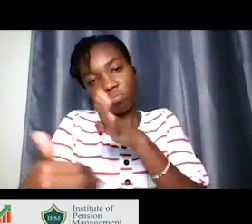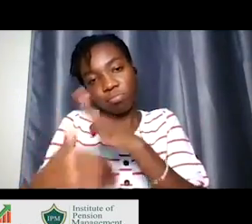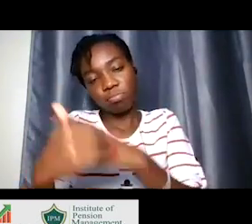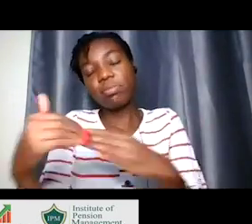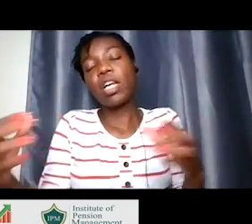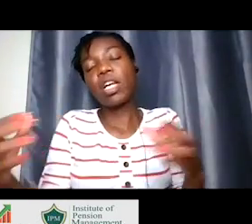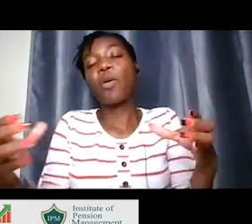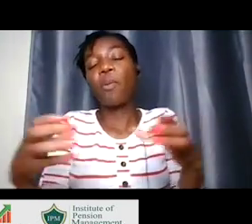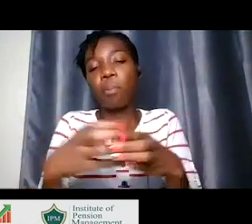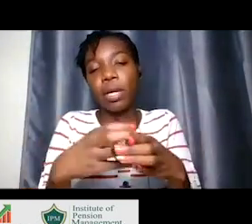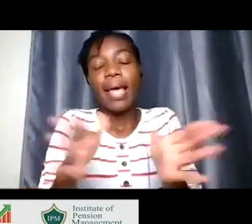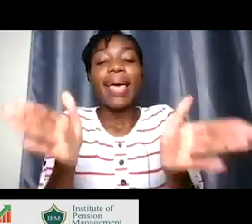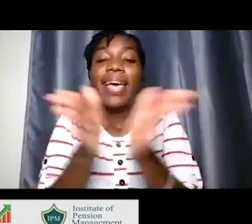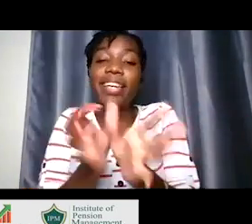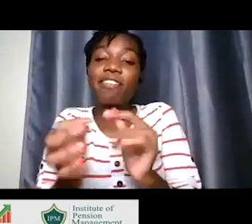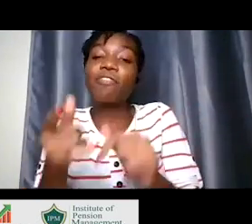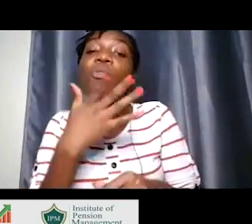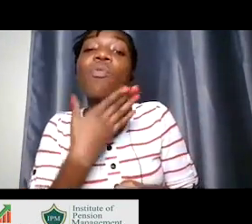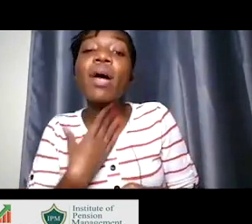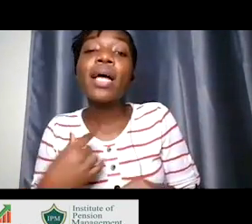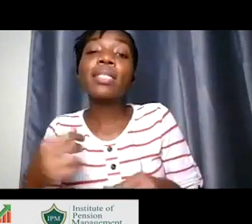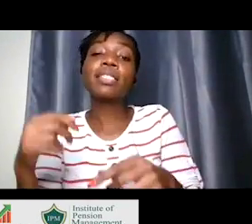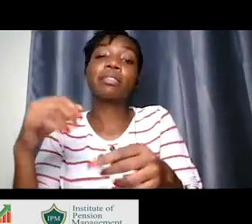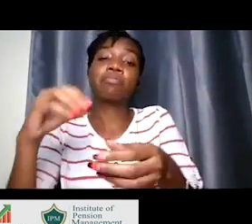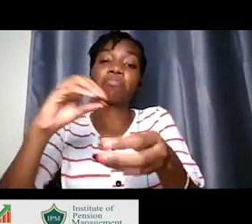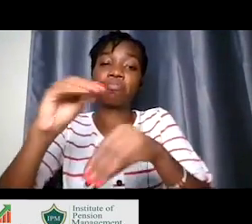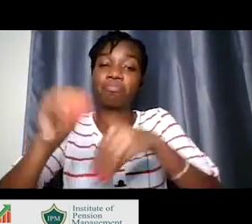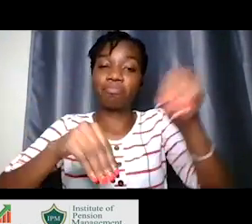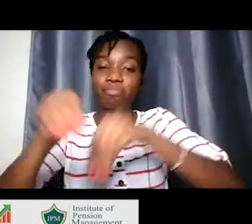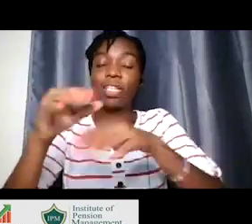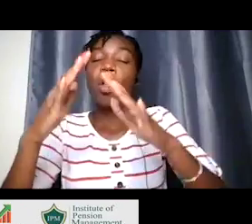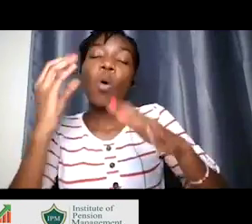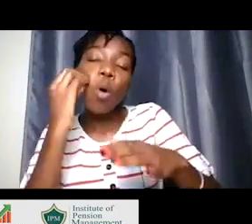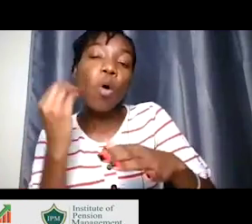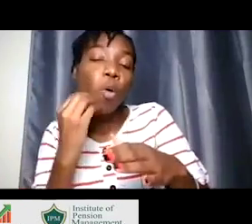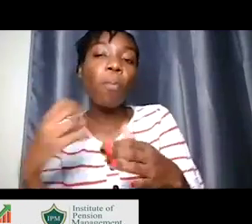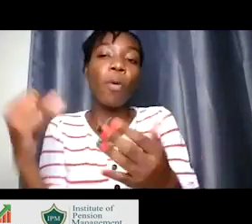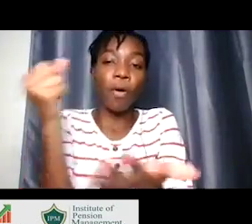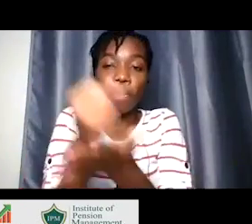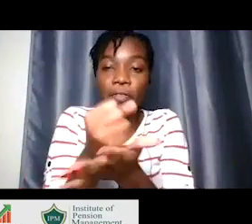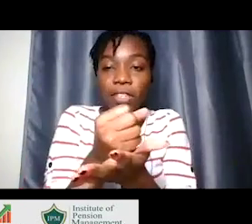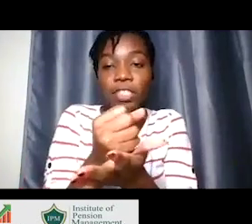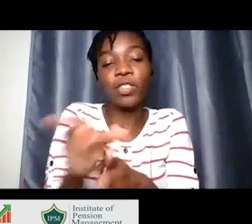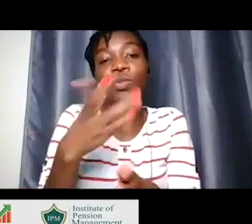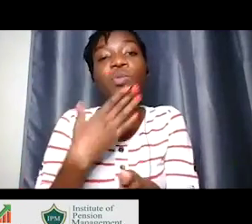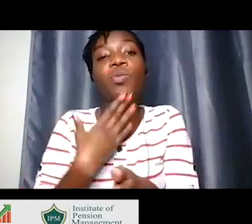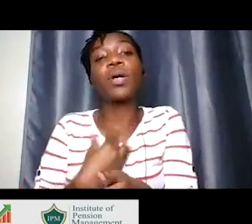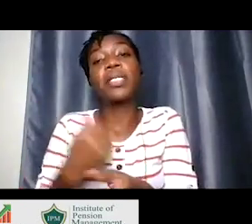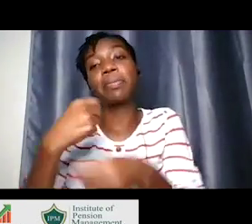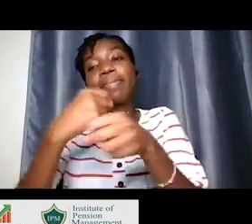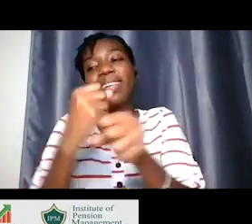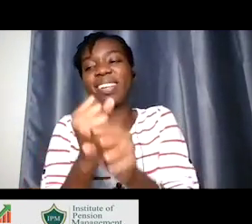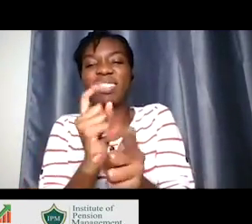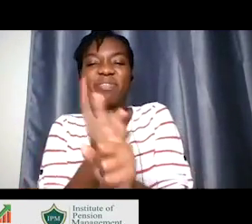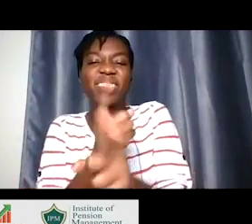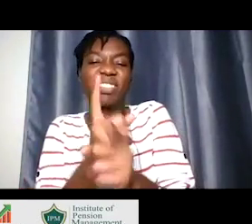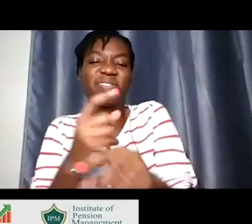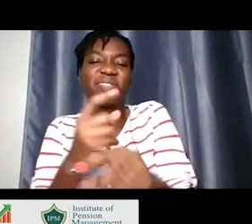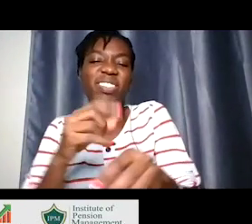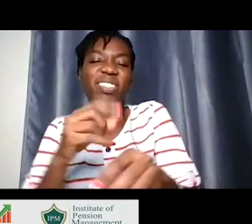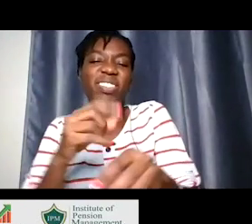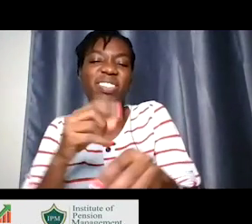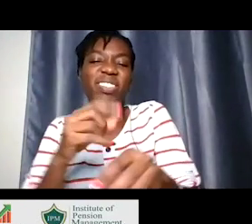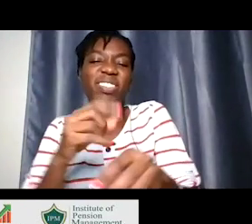you're looking to renovate your home, if you're looking to renovate your office, if you're looking to just maybe make changes around your house or the office